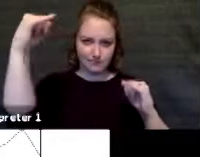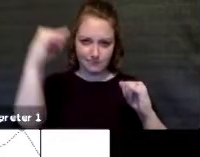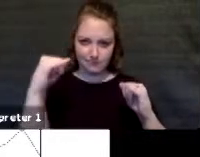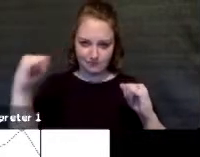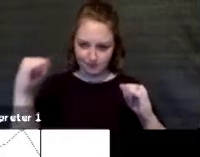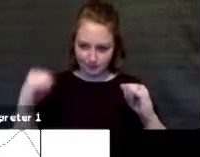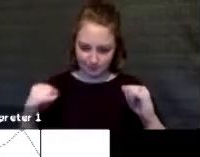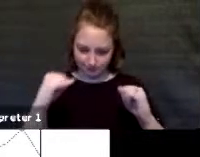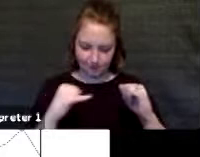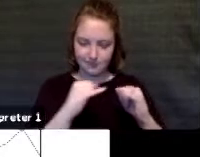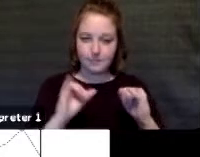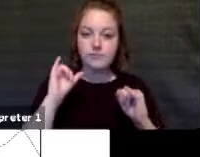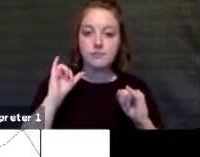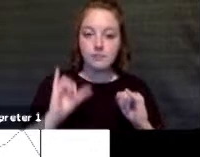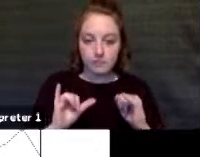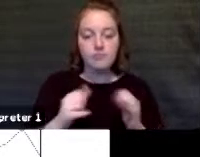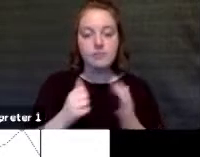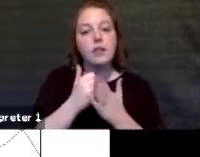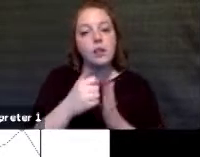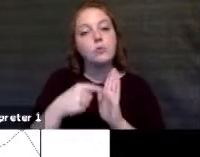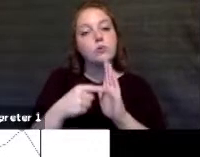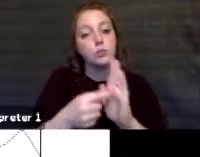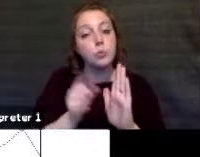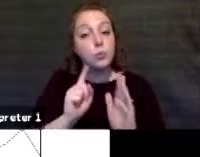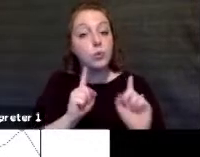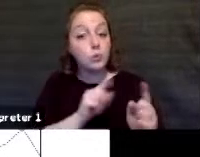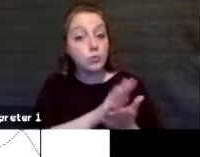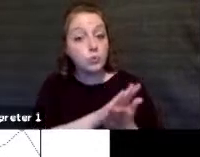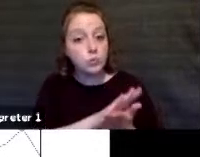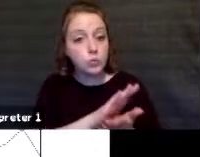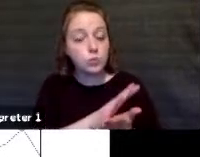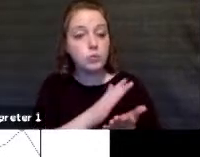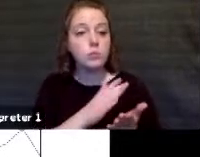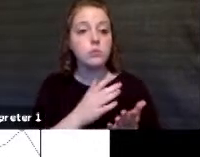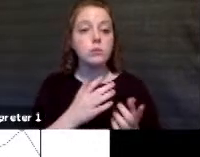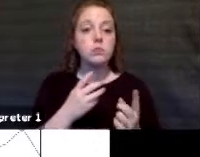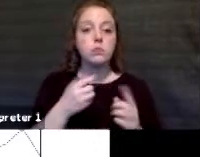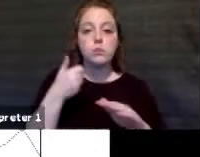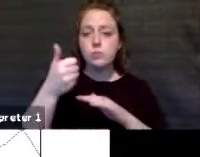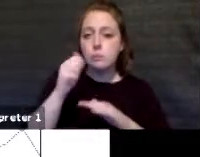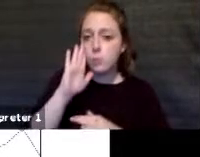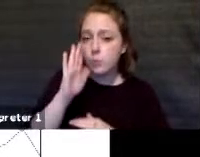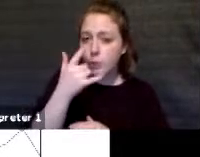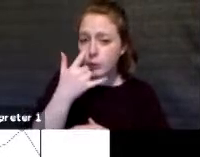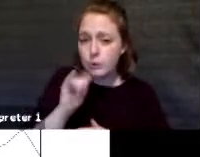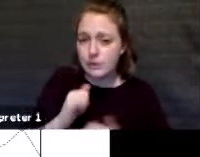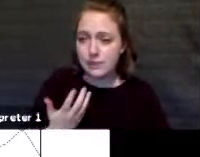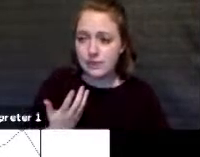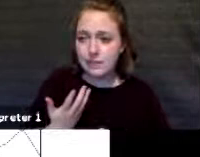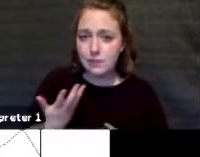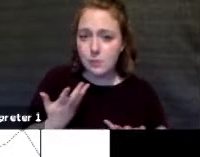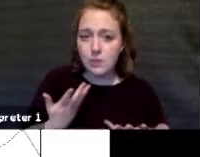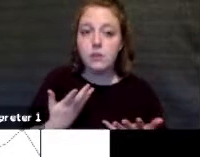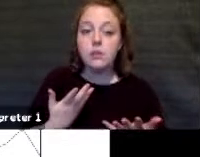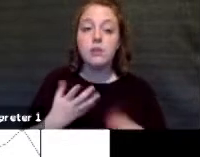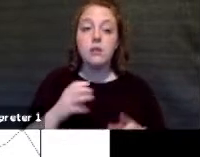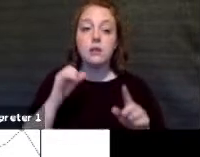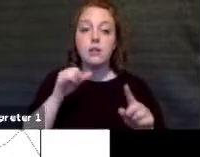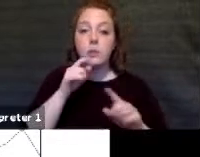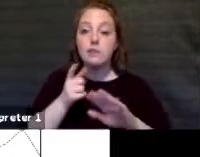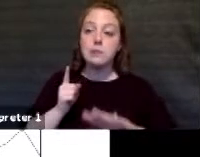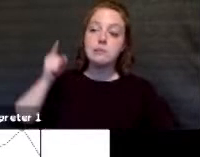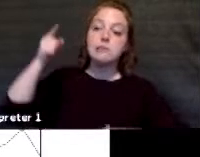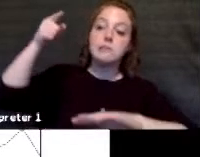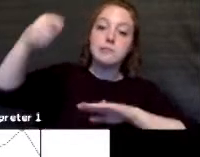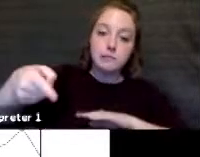Spring are going to school and what transportation would look like if some of those students, instead of going across that zone to go to Indian